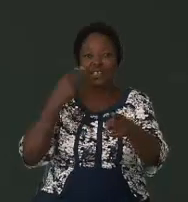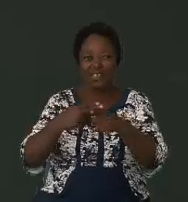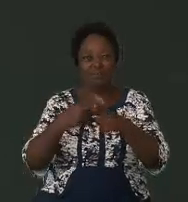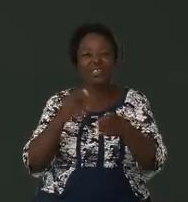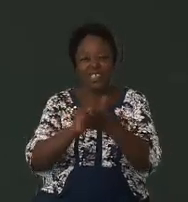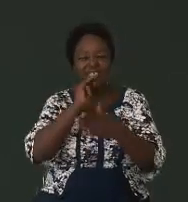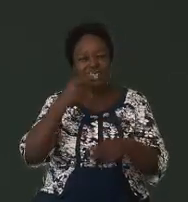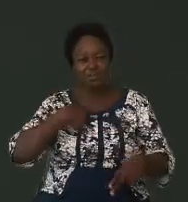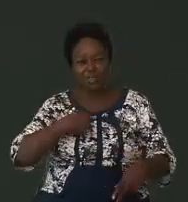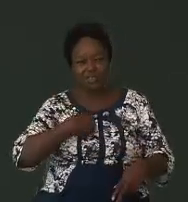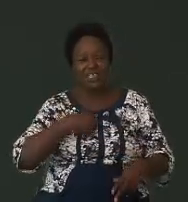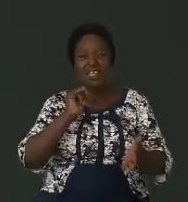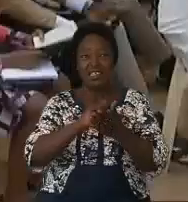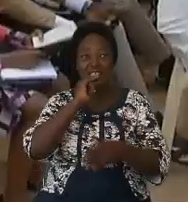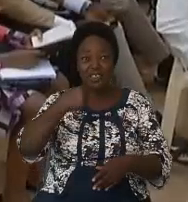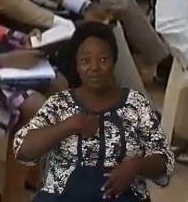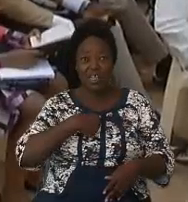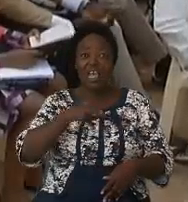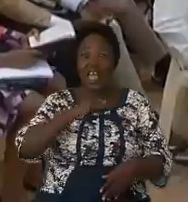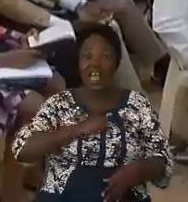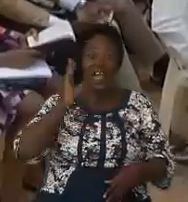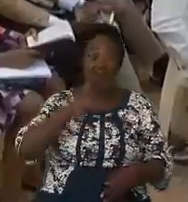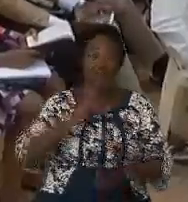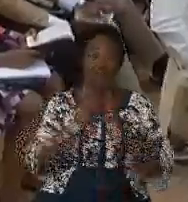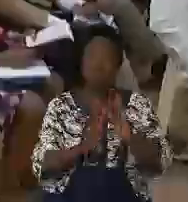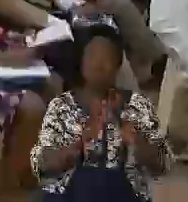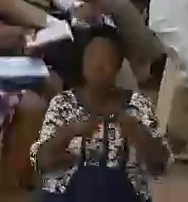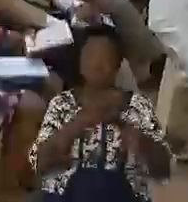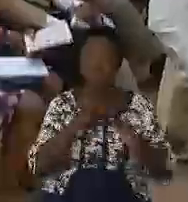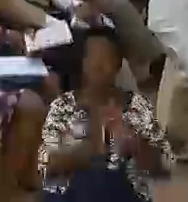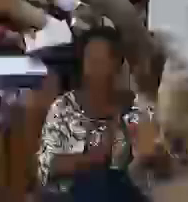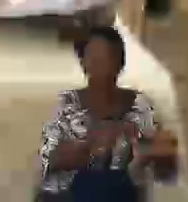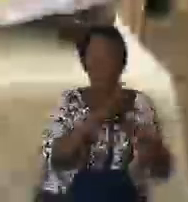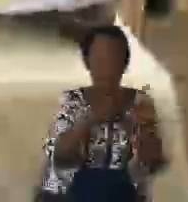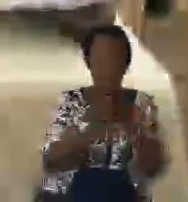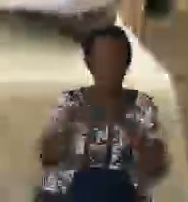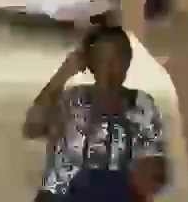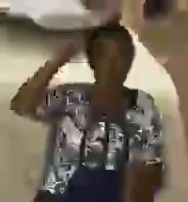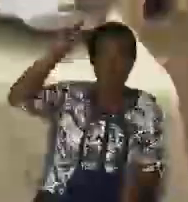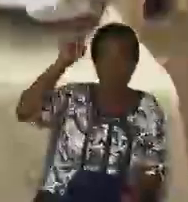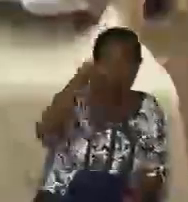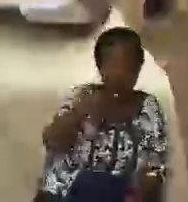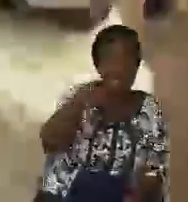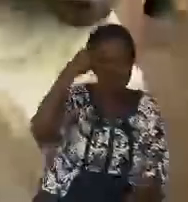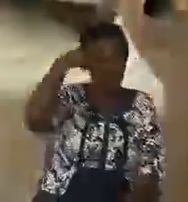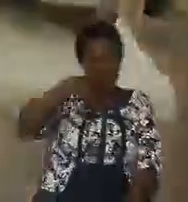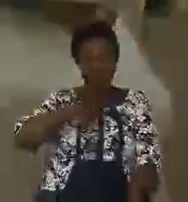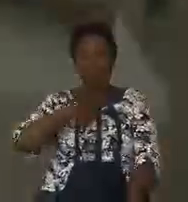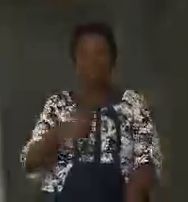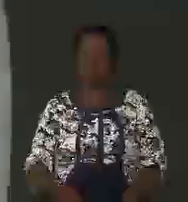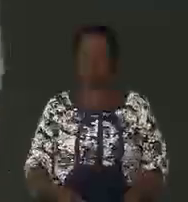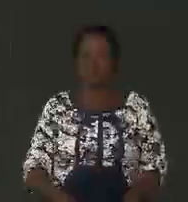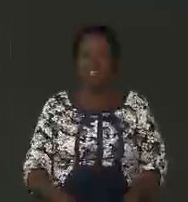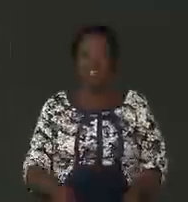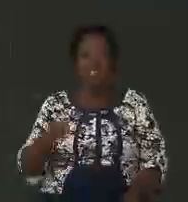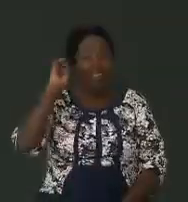you there. That's me. I said, that's me. I will go and prepare a